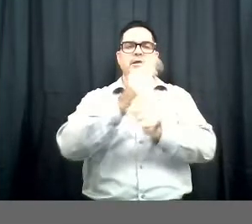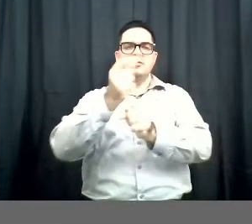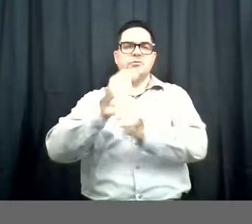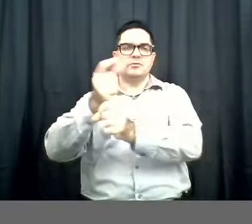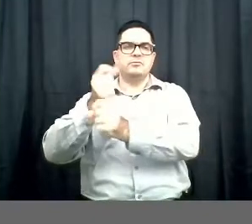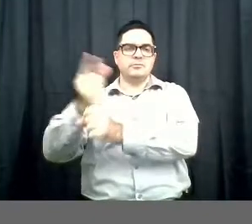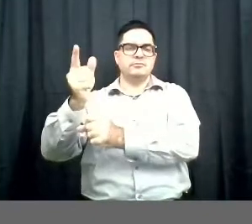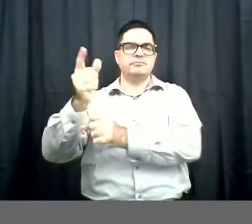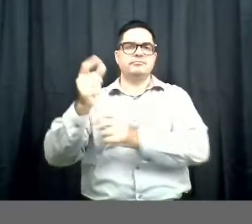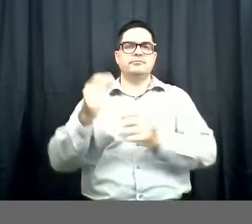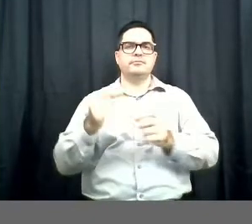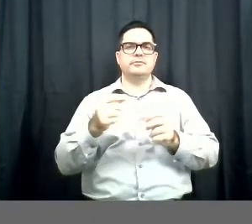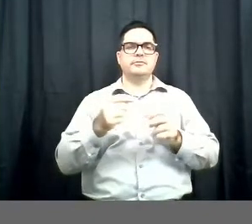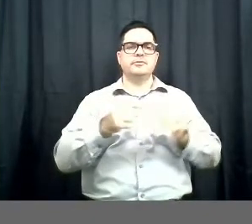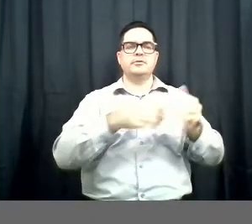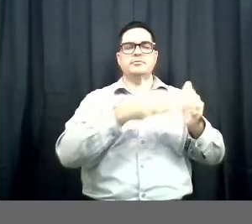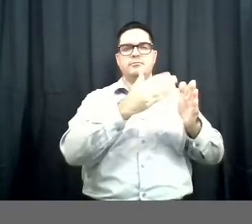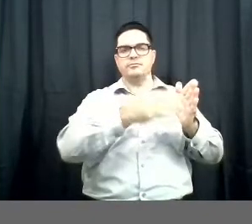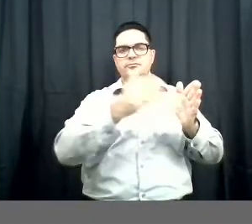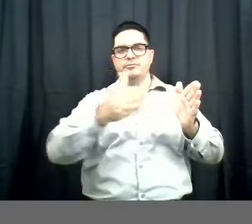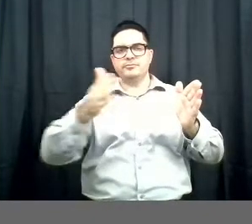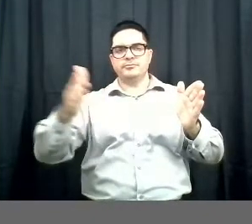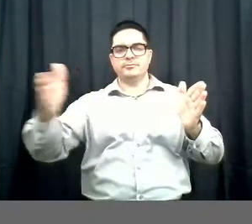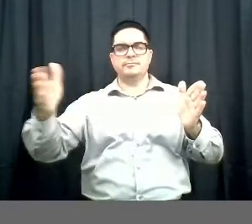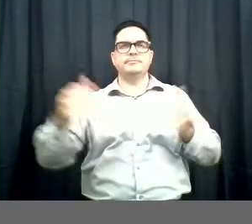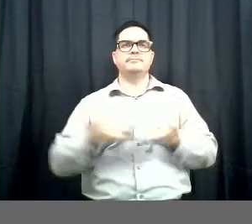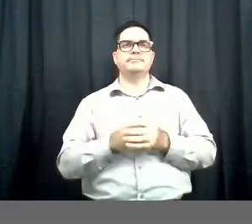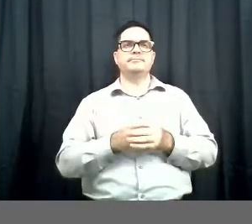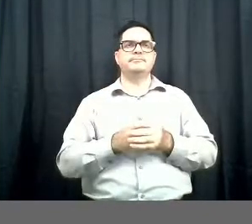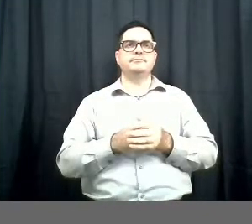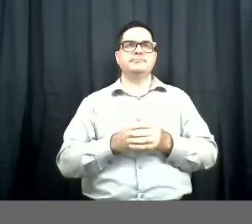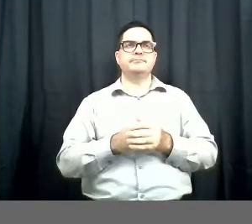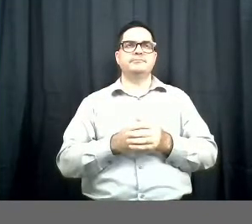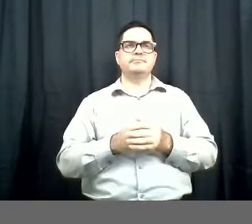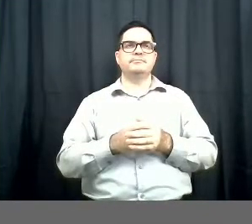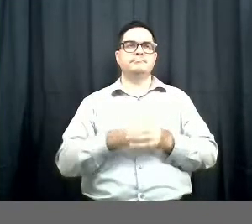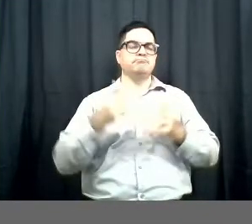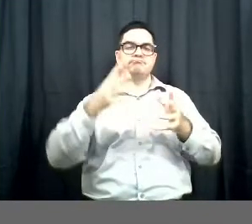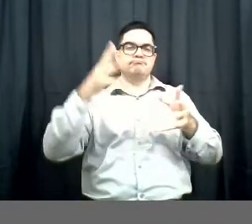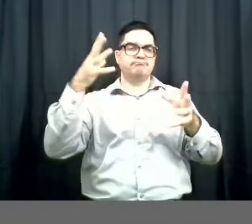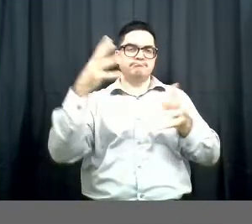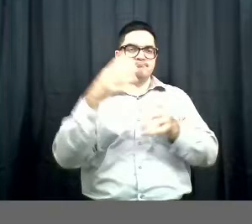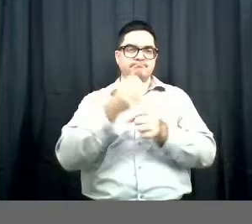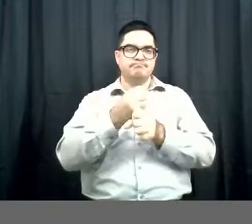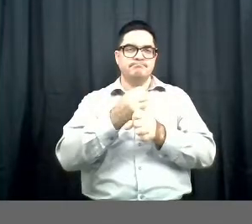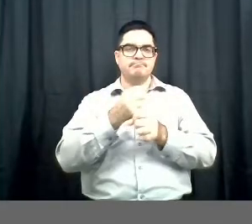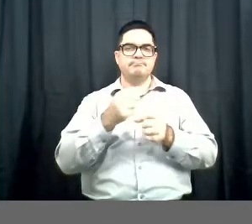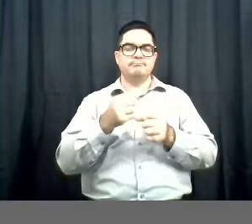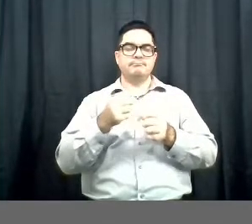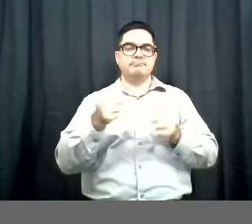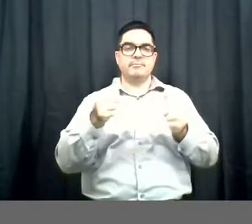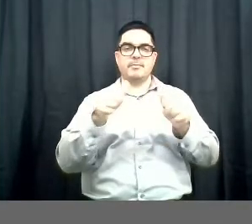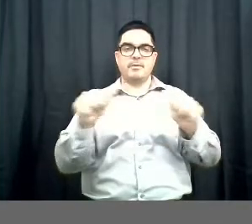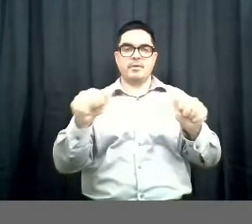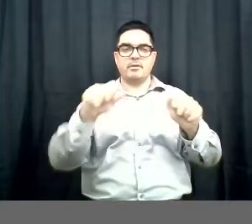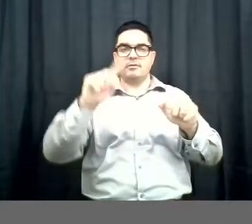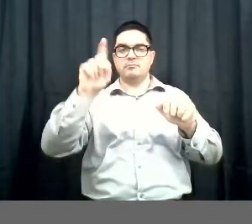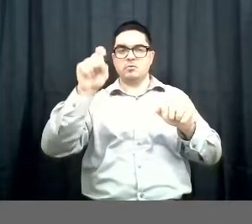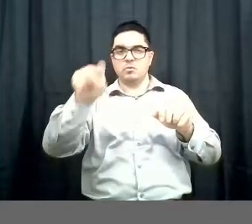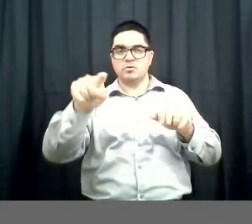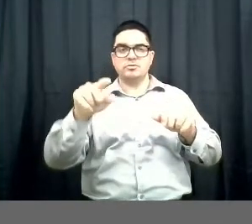point, that outperformance is unknown. So with that brief summary, happy to take any questions or give it back to you, Mr.